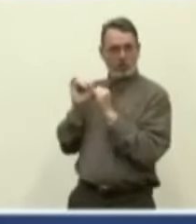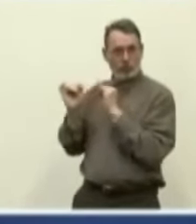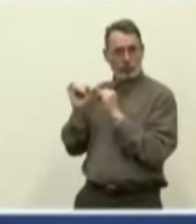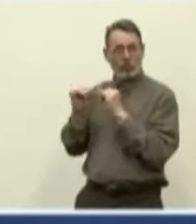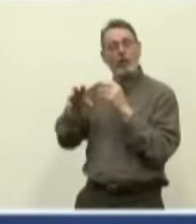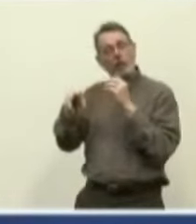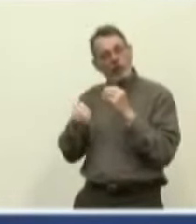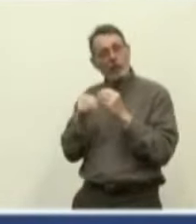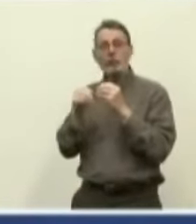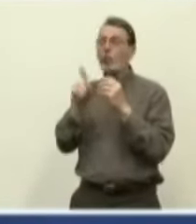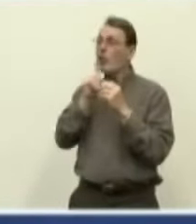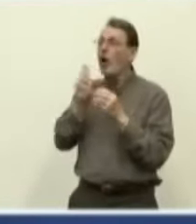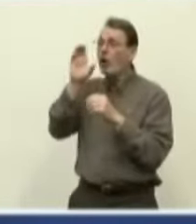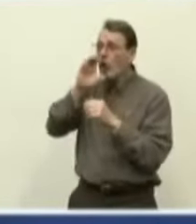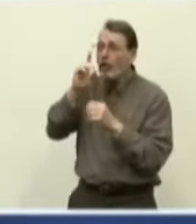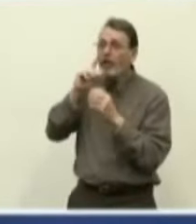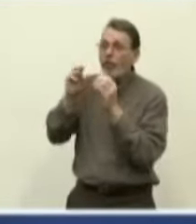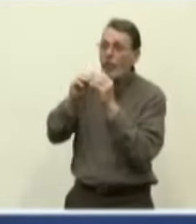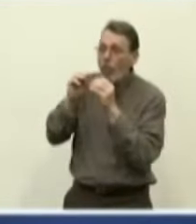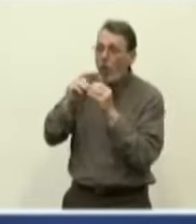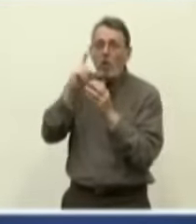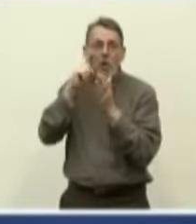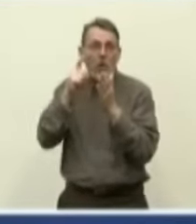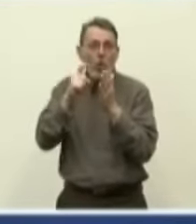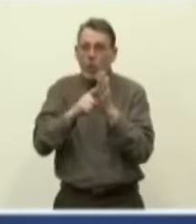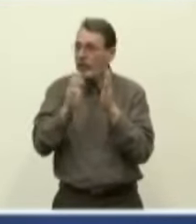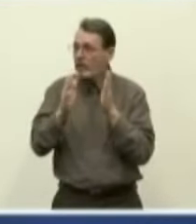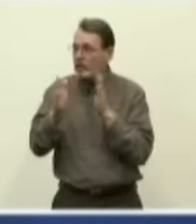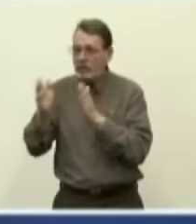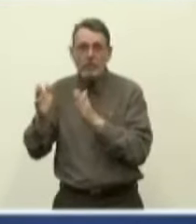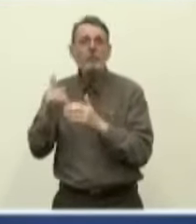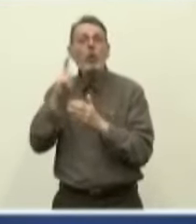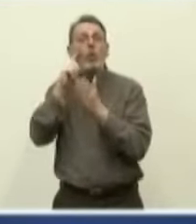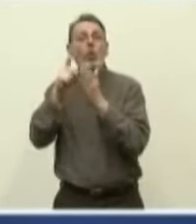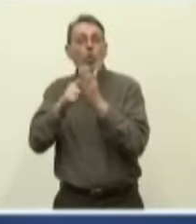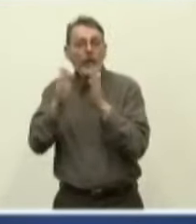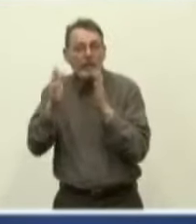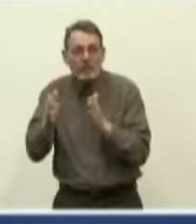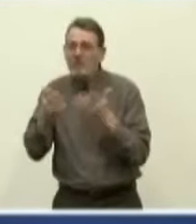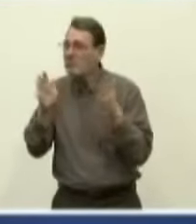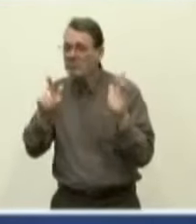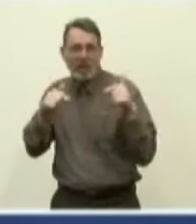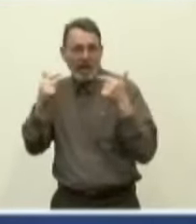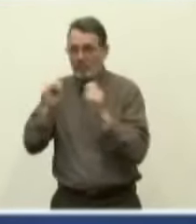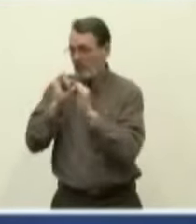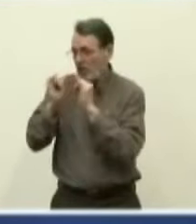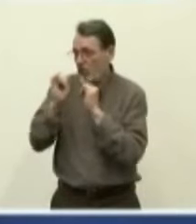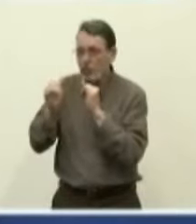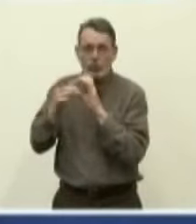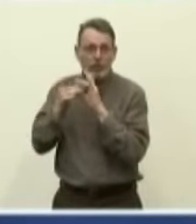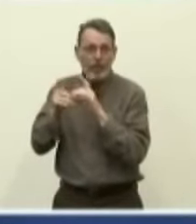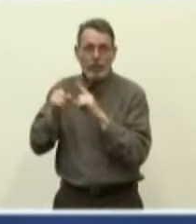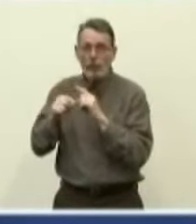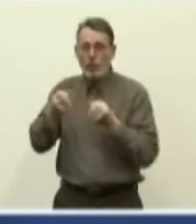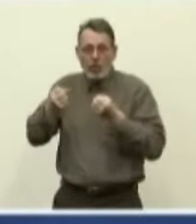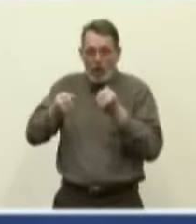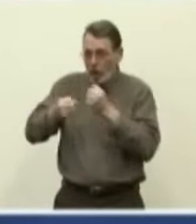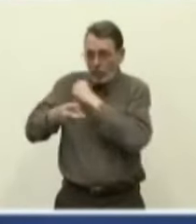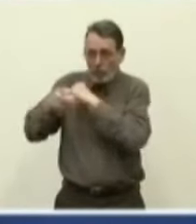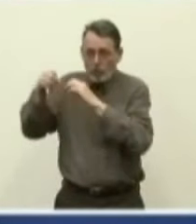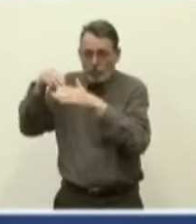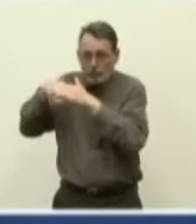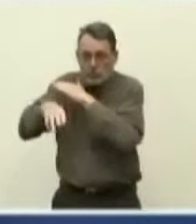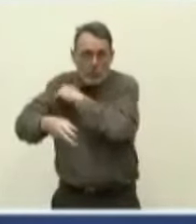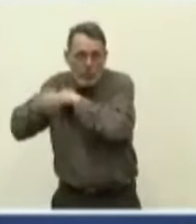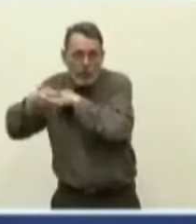additional witnesses are being sought by investigators. Witnesses have been interviewed related to the auto burglary incidents, which,